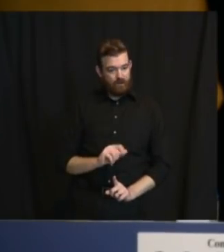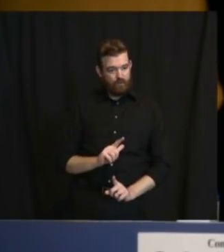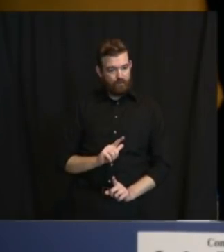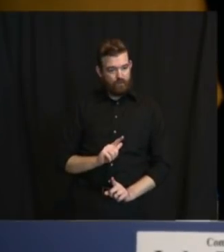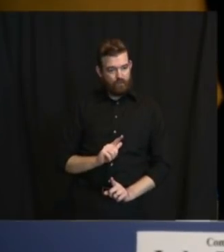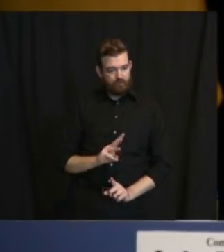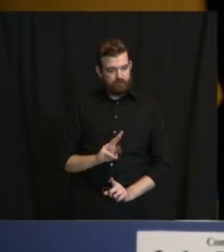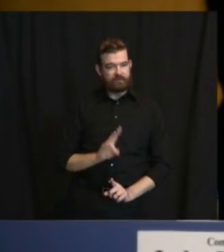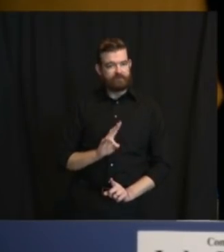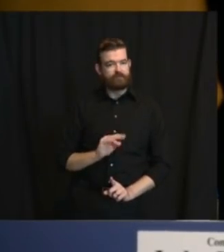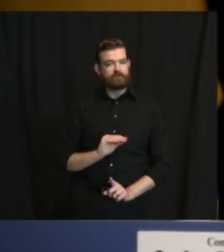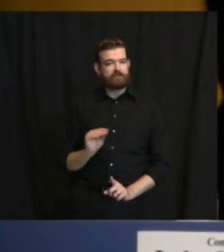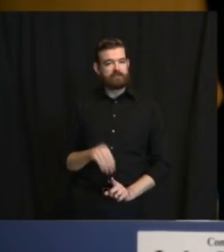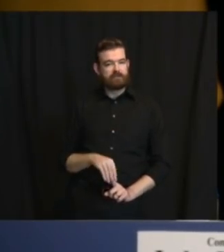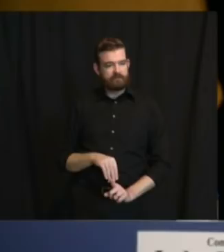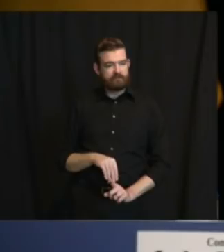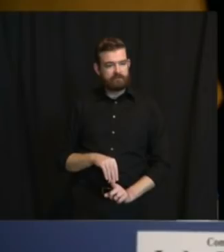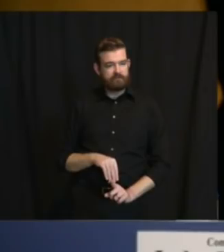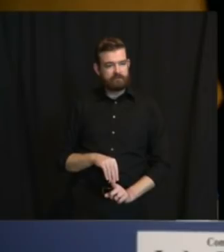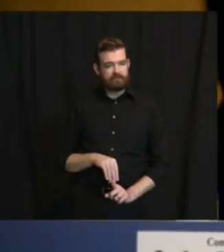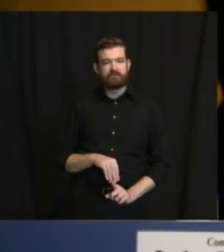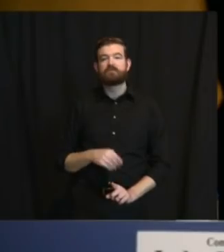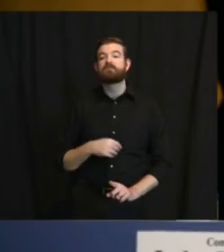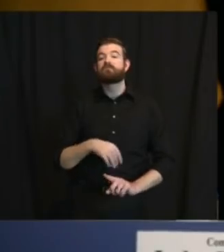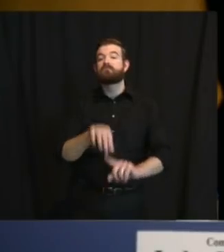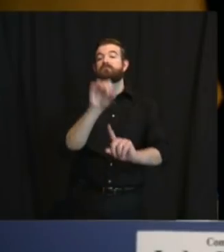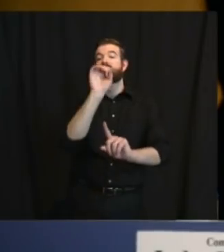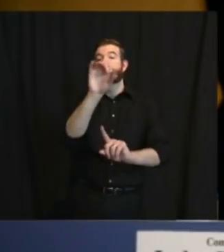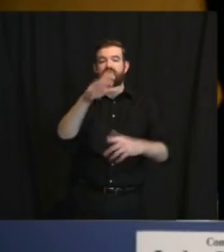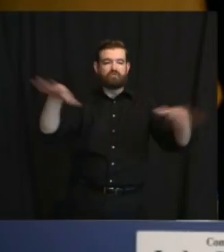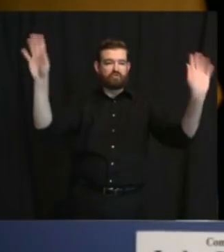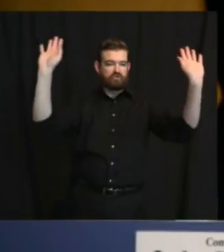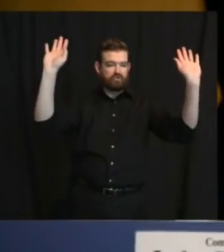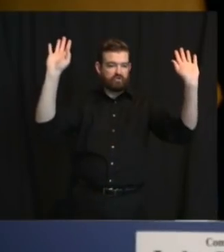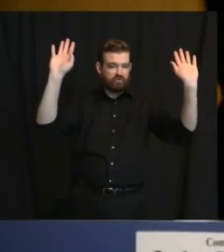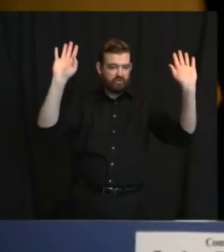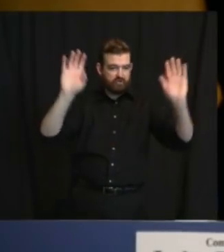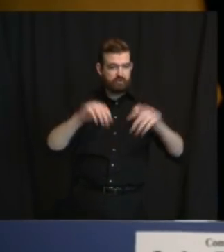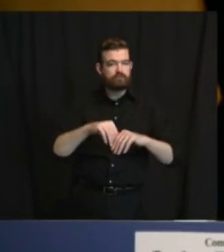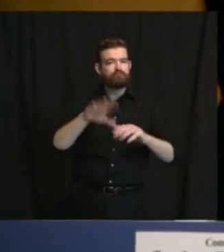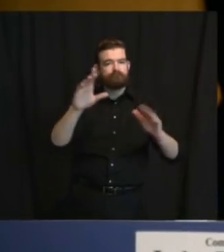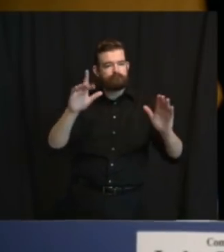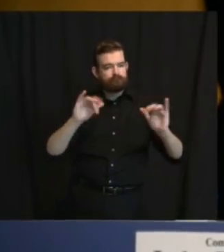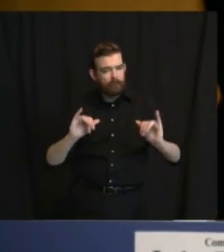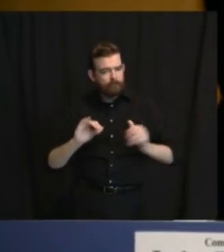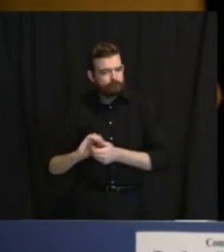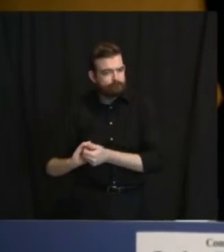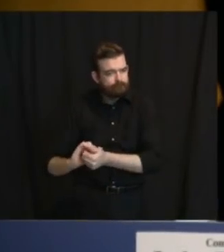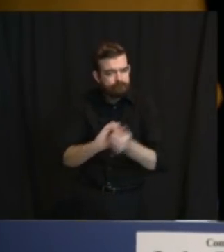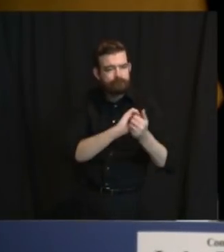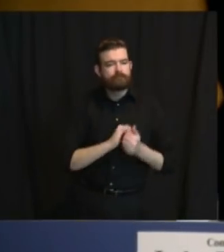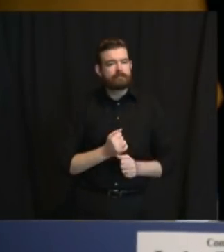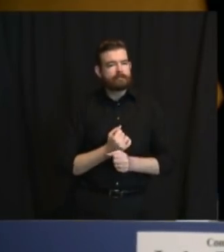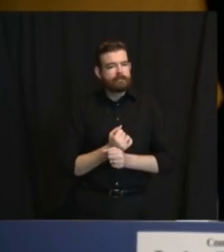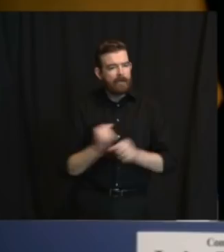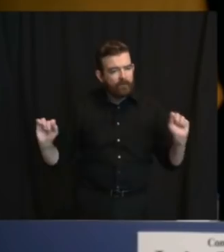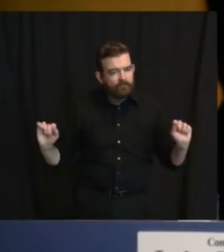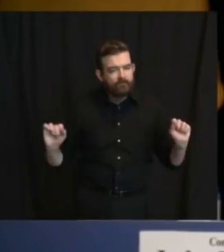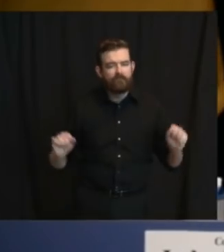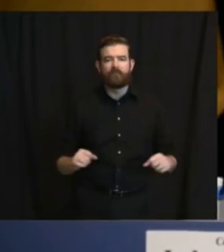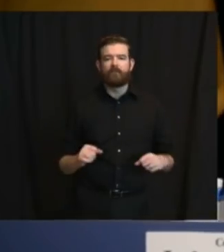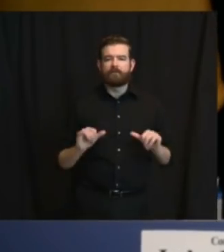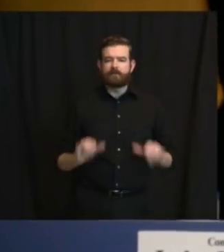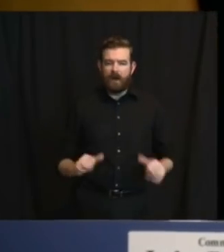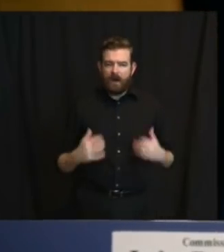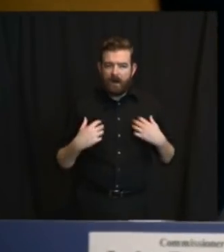That concludes my report. As always, stay connected, stay safe, and stay healthy, and happy Mother's Day to all the mothers out there.